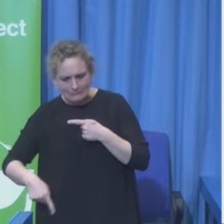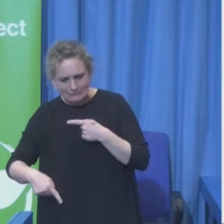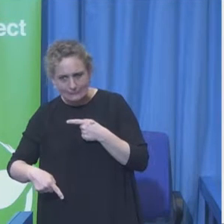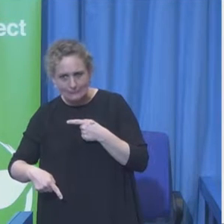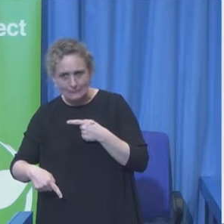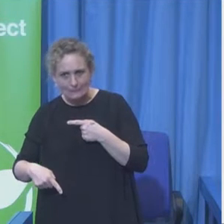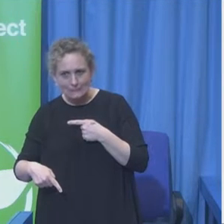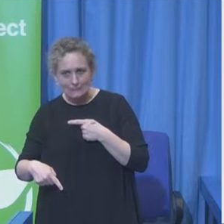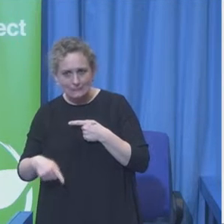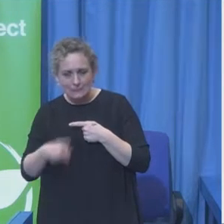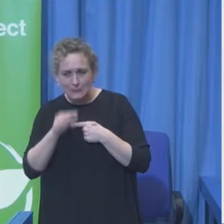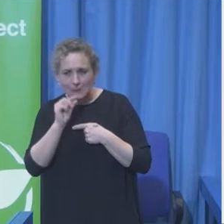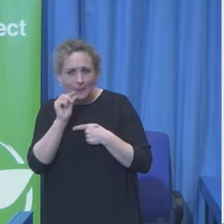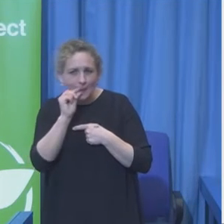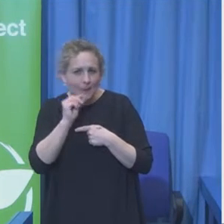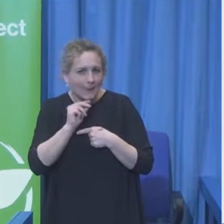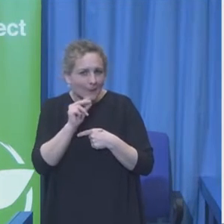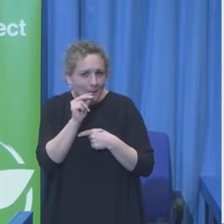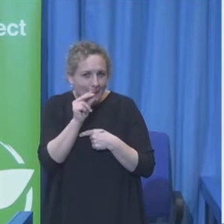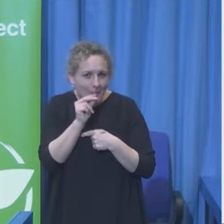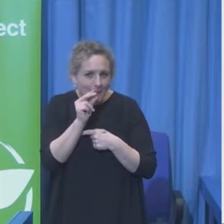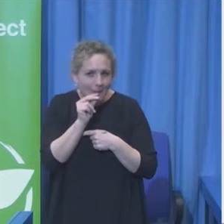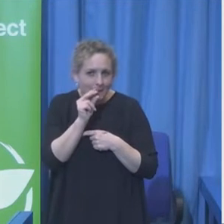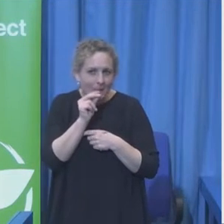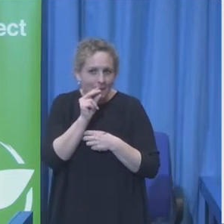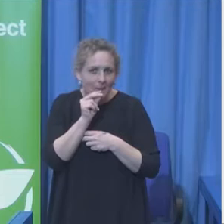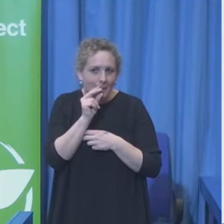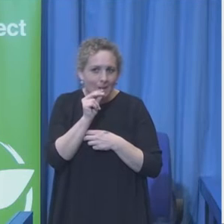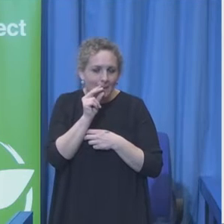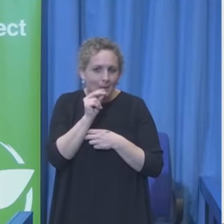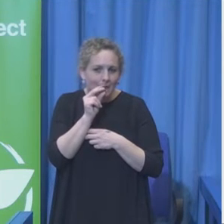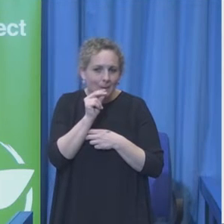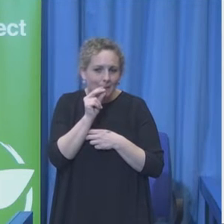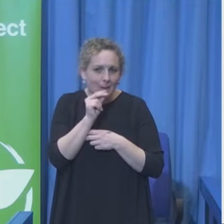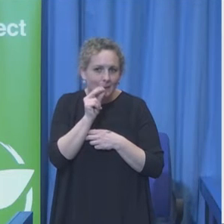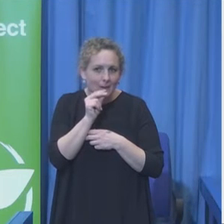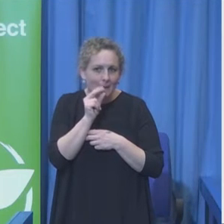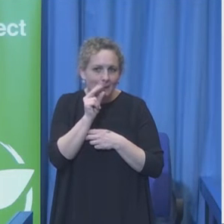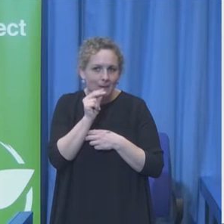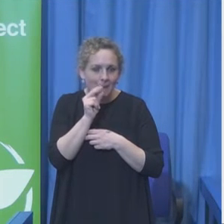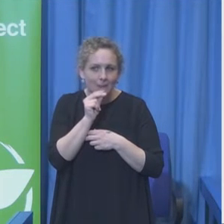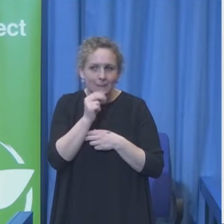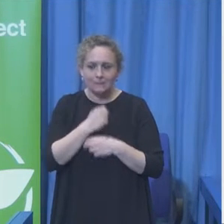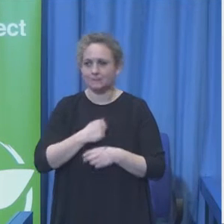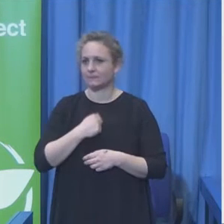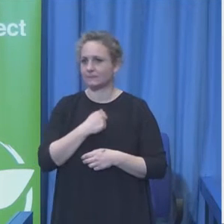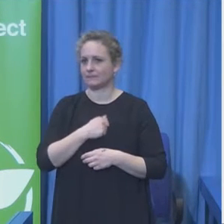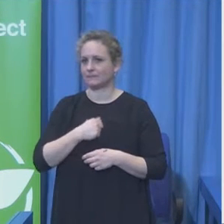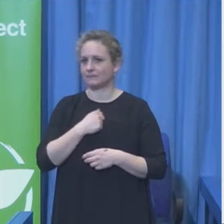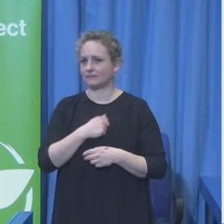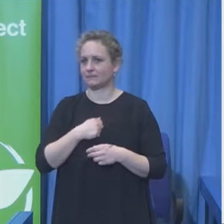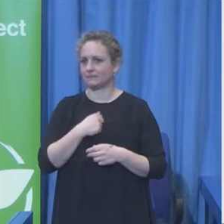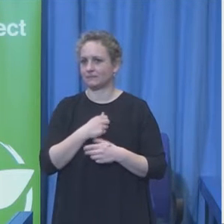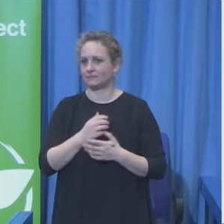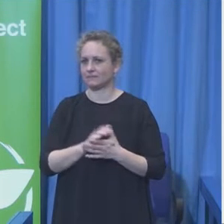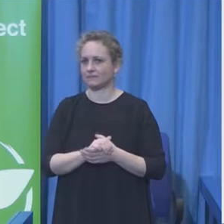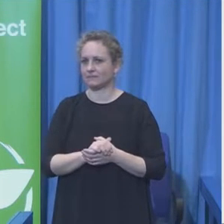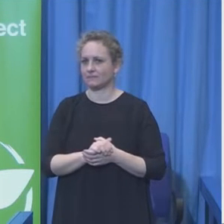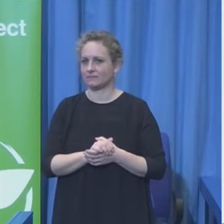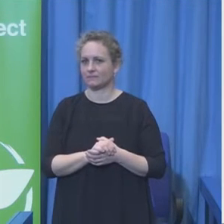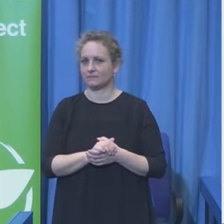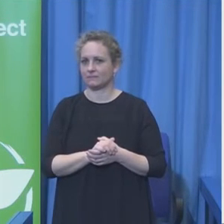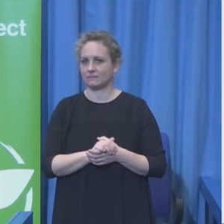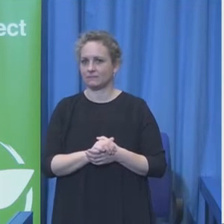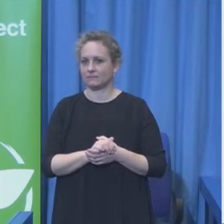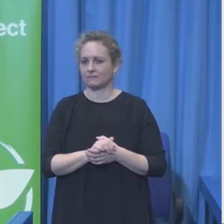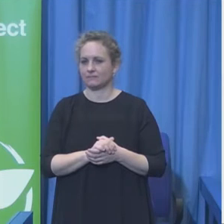że pracodawcy, zarówno prywatni, jak i publiczni, nie są w wystarczającym stopniu